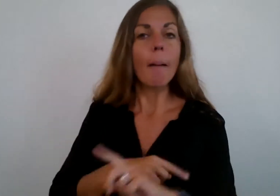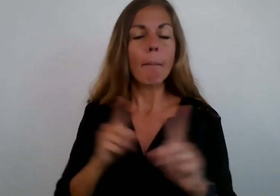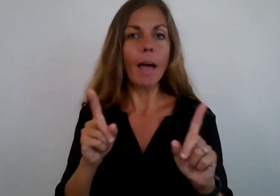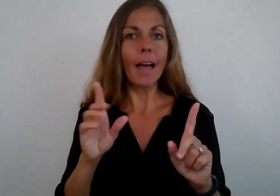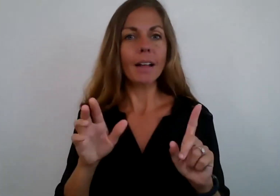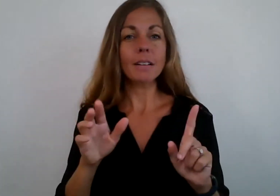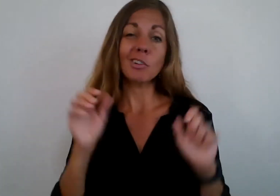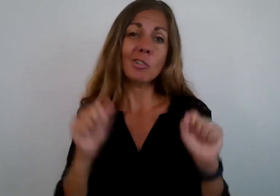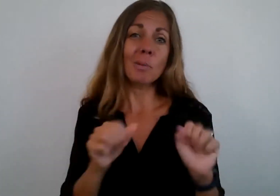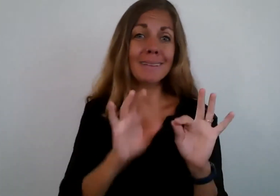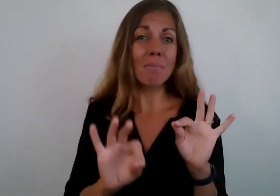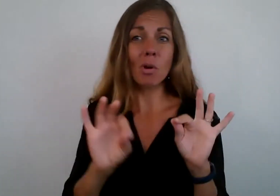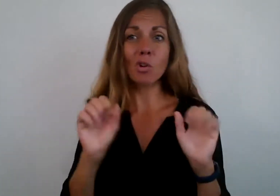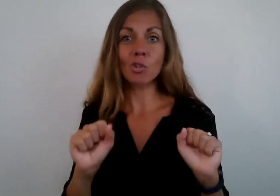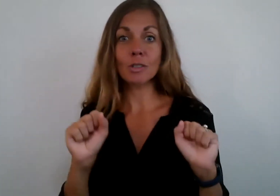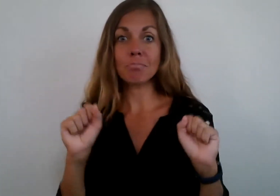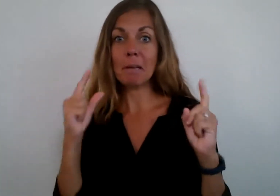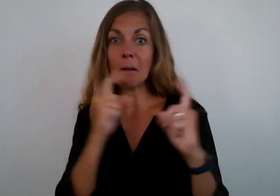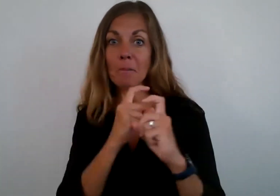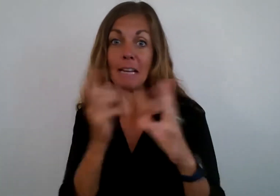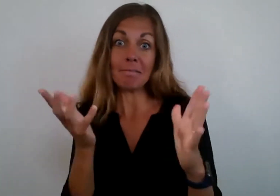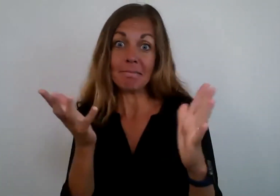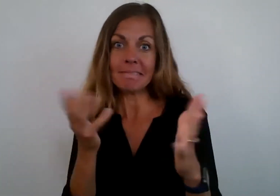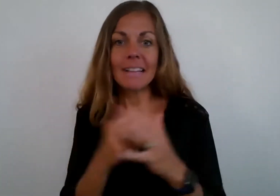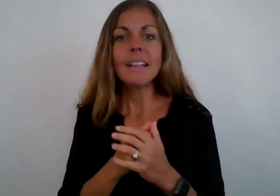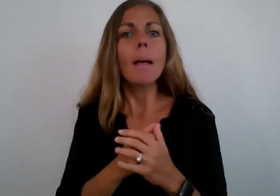Could be simple, could be complicated. Are there